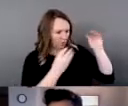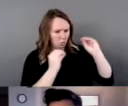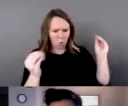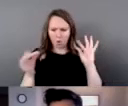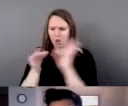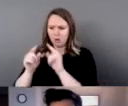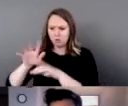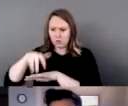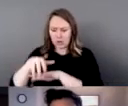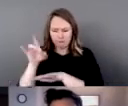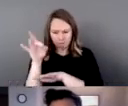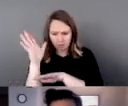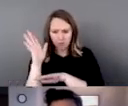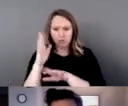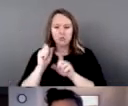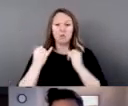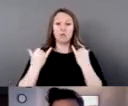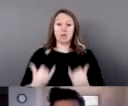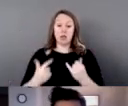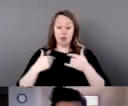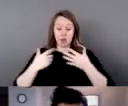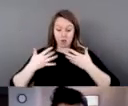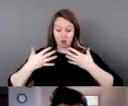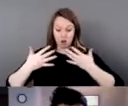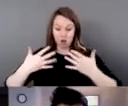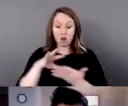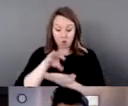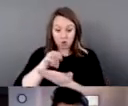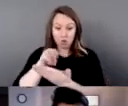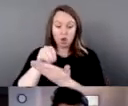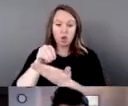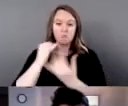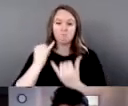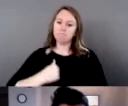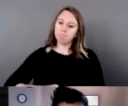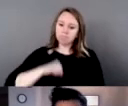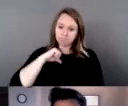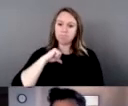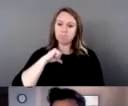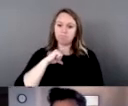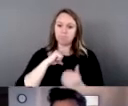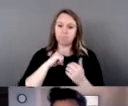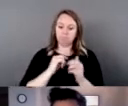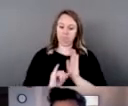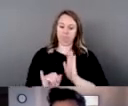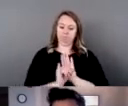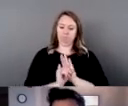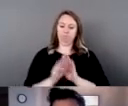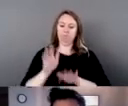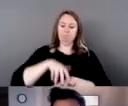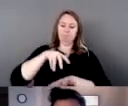identify as Native. I'm very proud to identify as Native. And, you know, I'm also an Indigenous